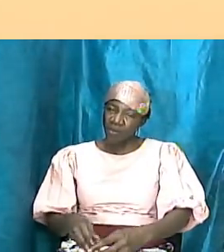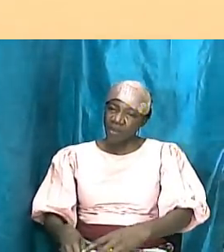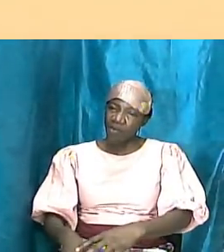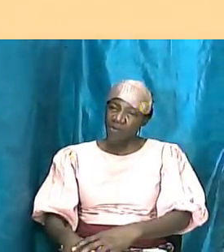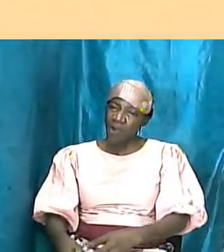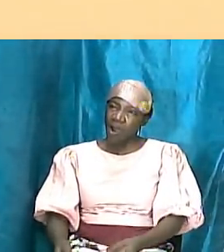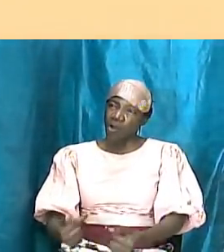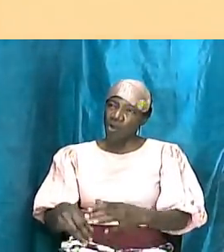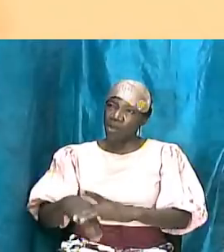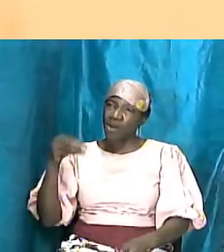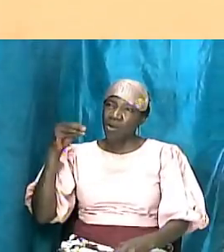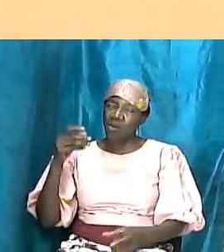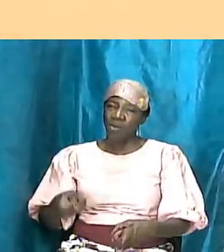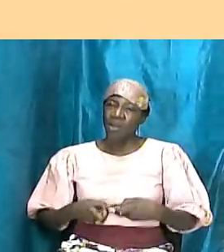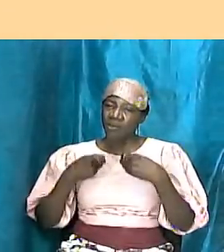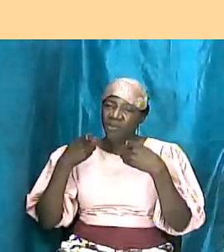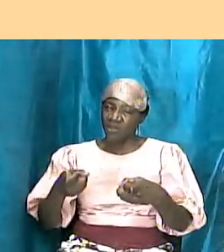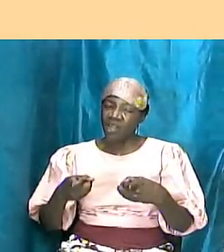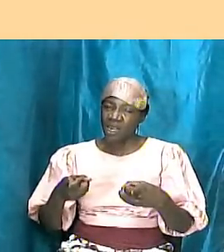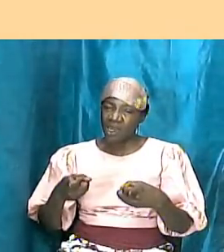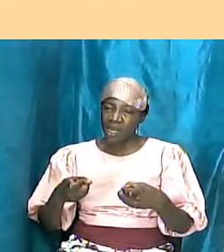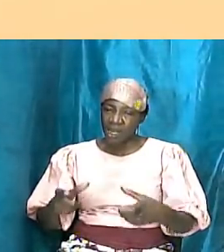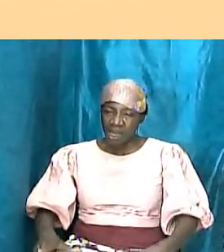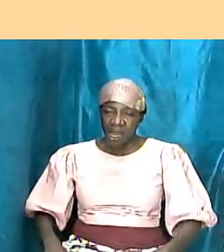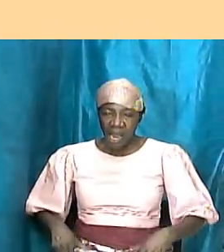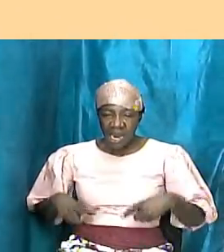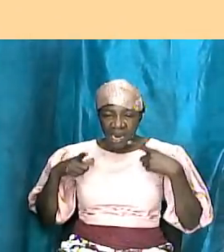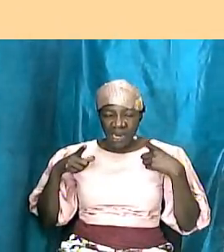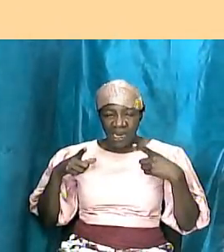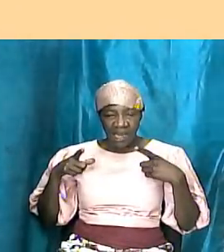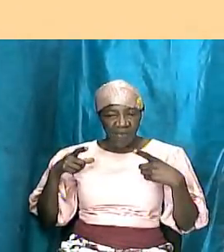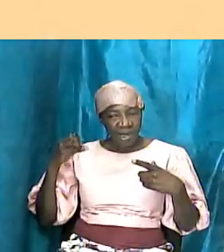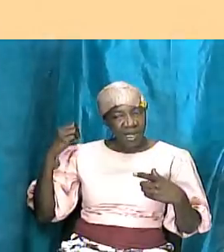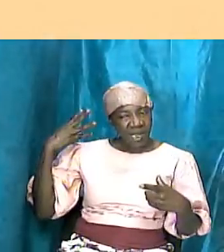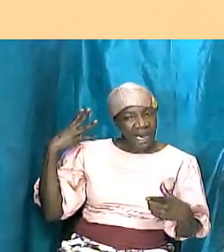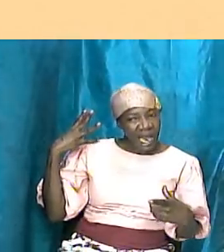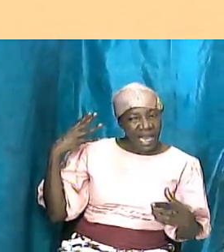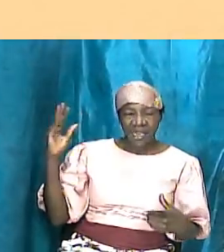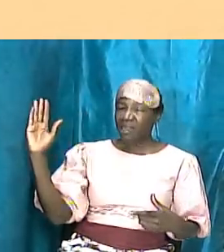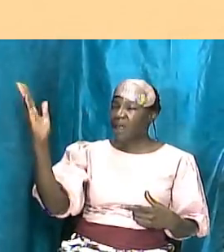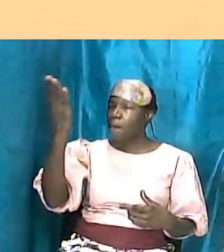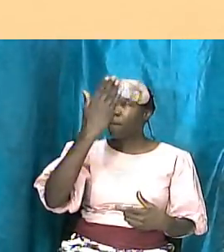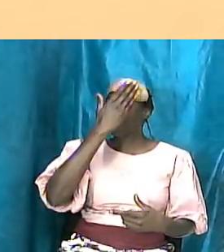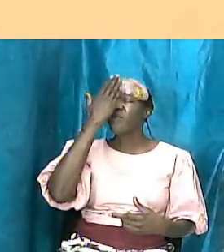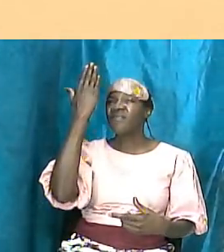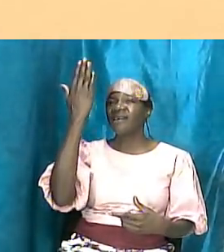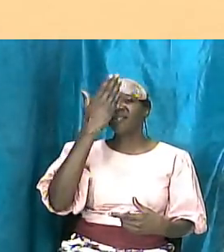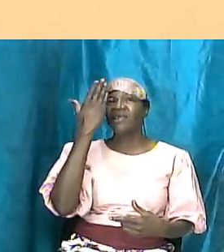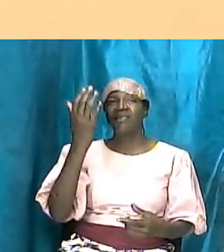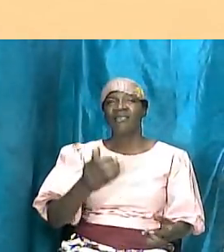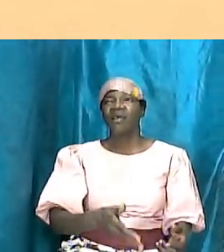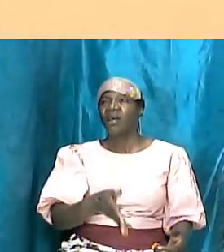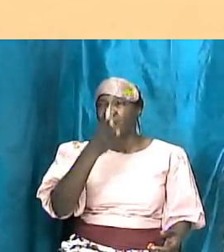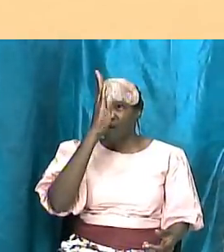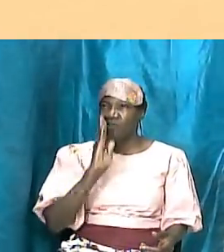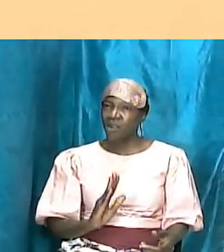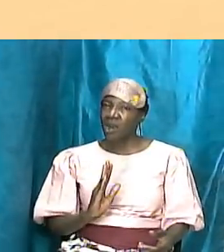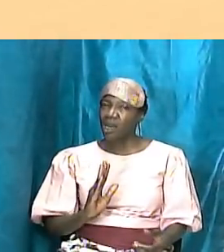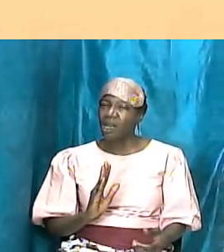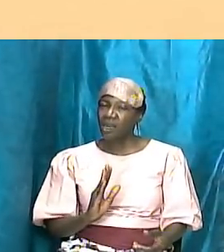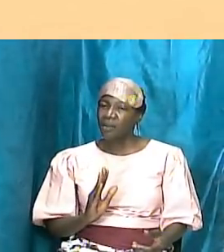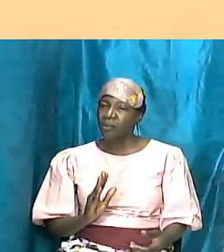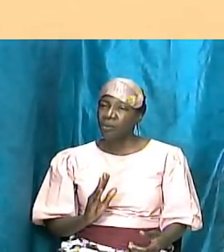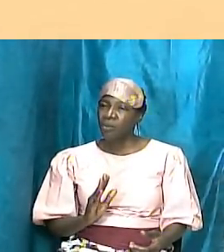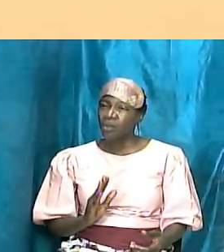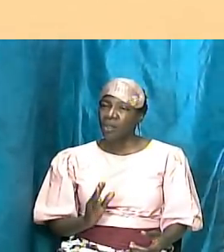into living in the light, into the presence of Almighty God. The central theme of the